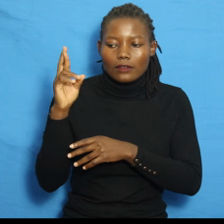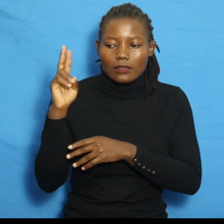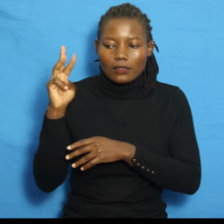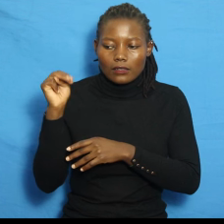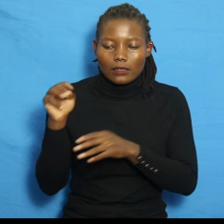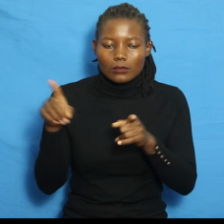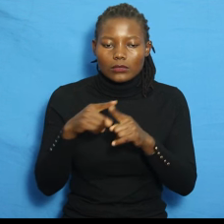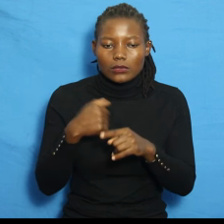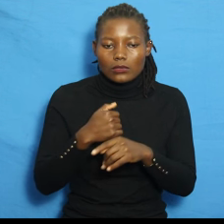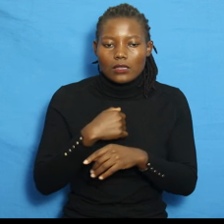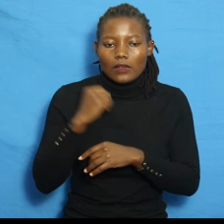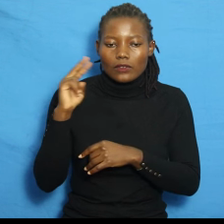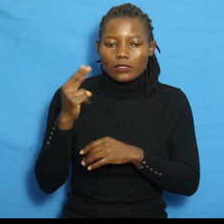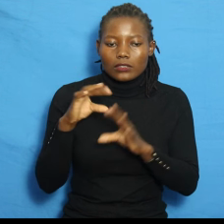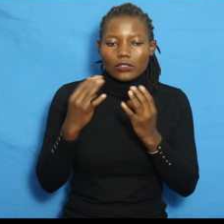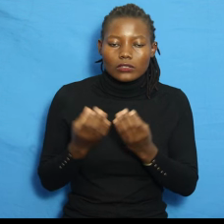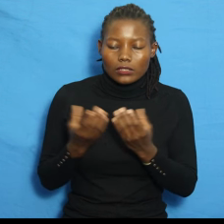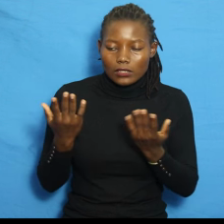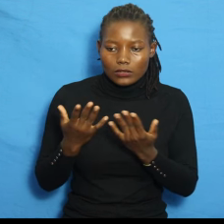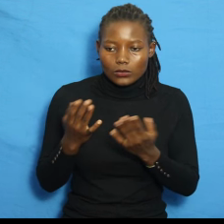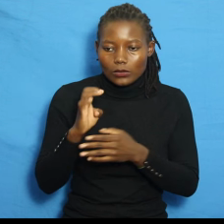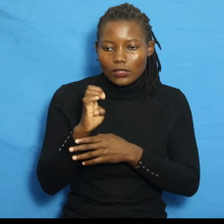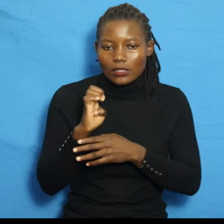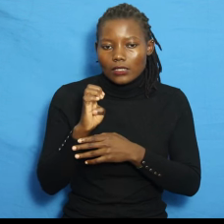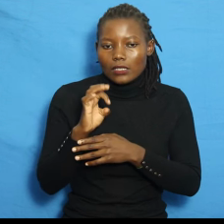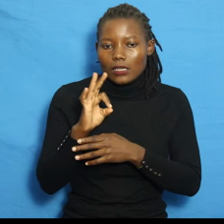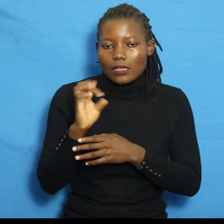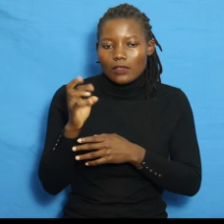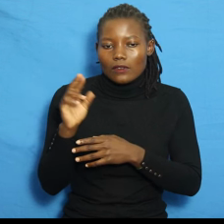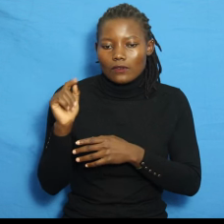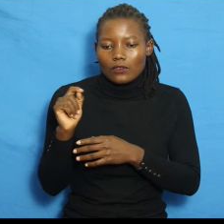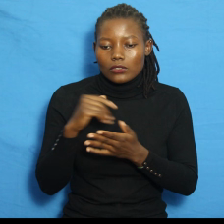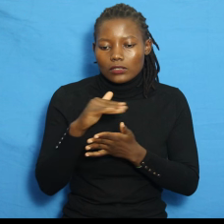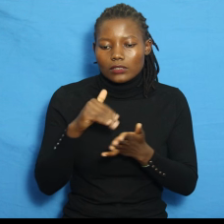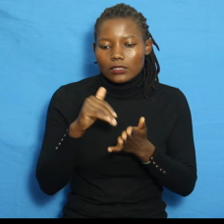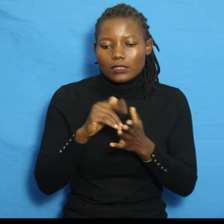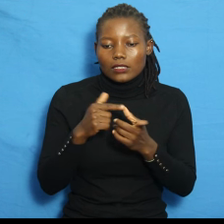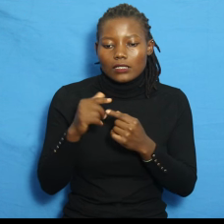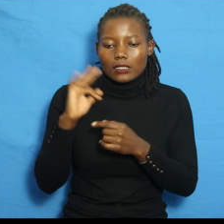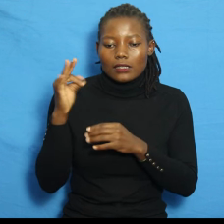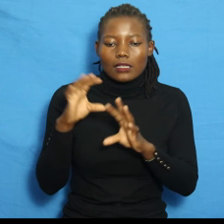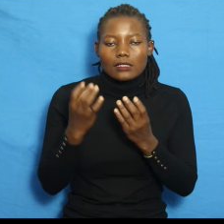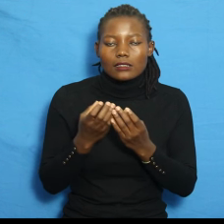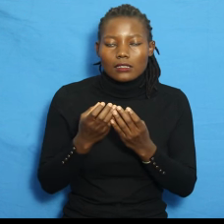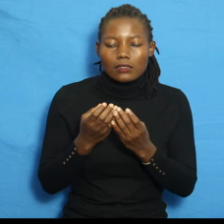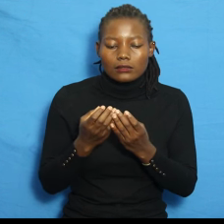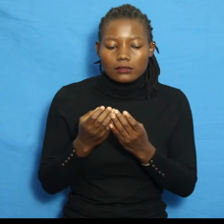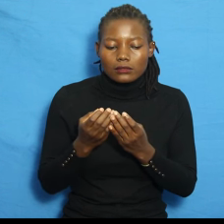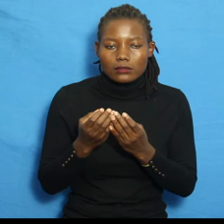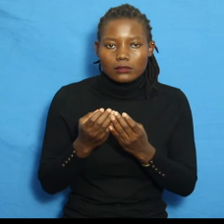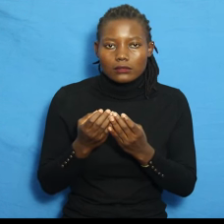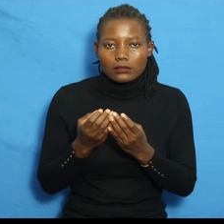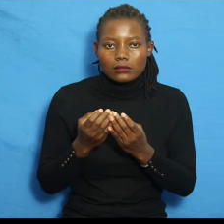the extremes. And of course, you have the second class levers, where you have the effort is in the middle, and then you have the third class